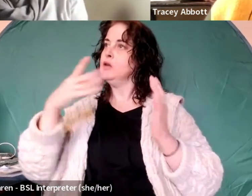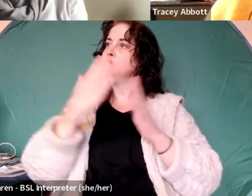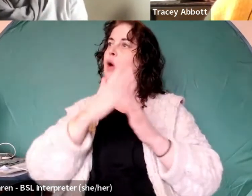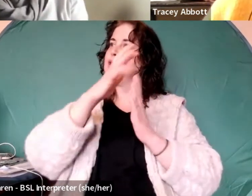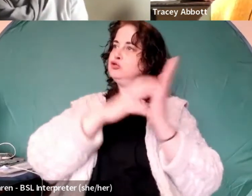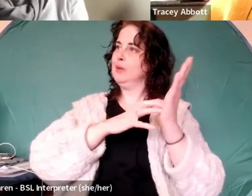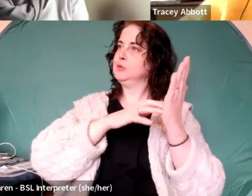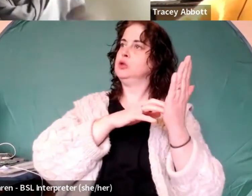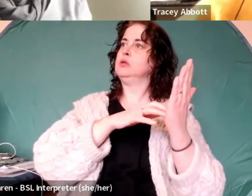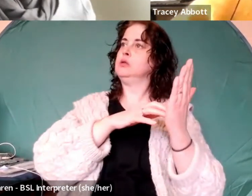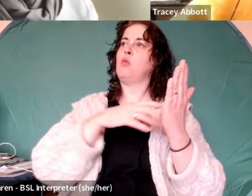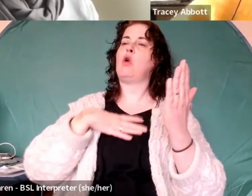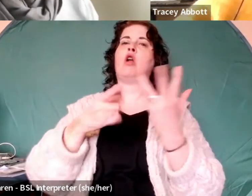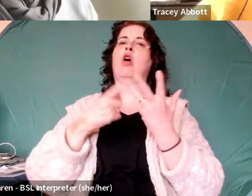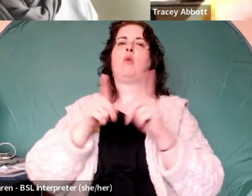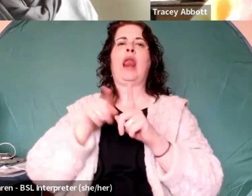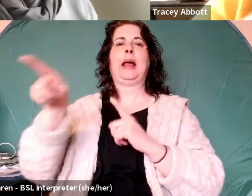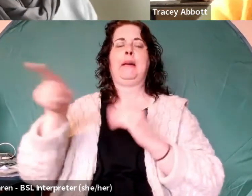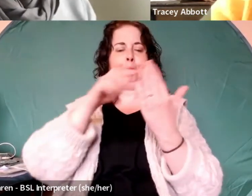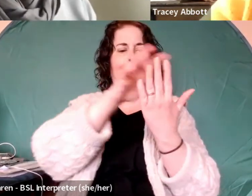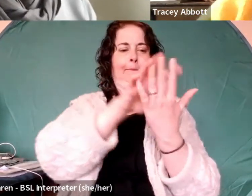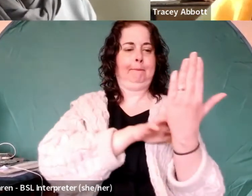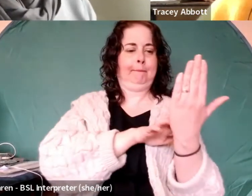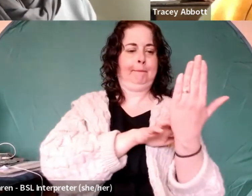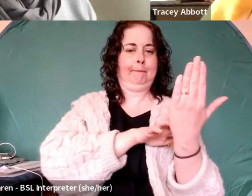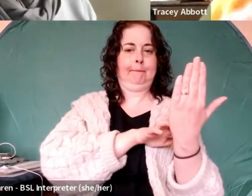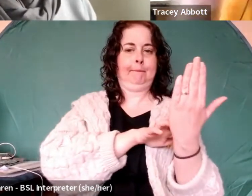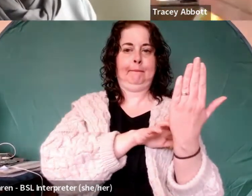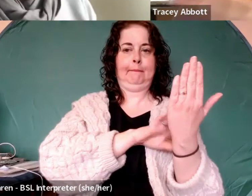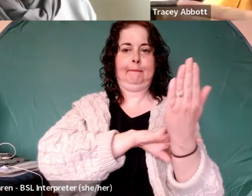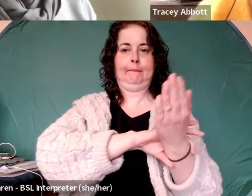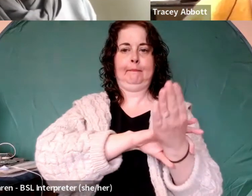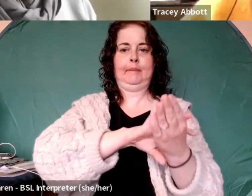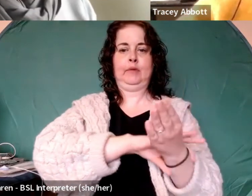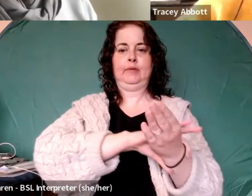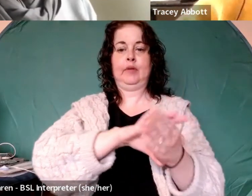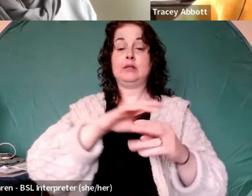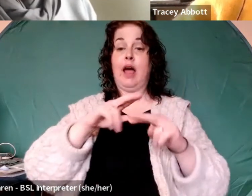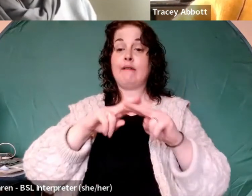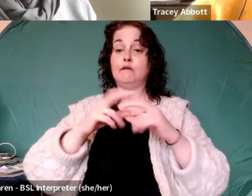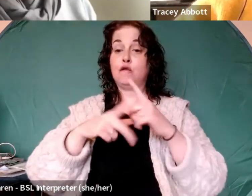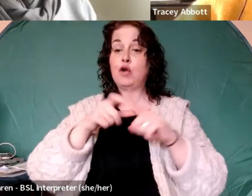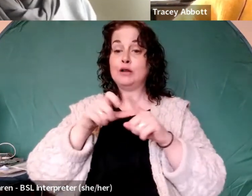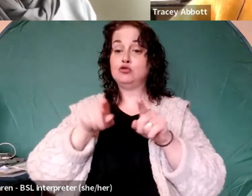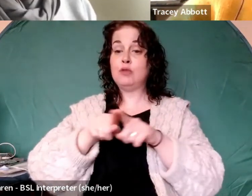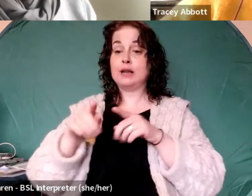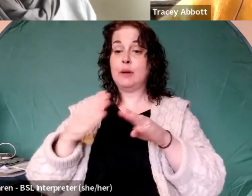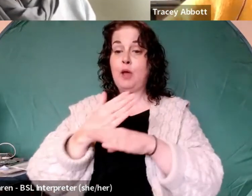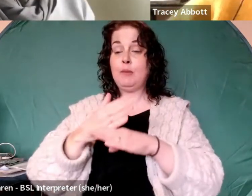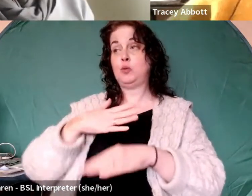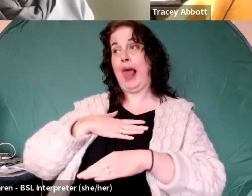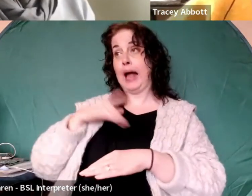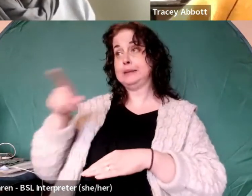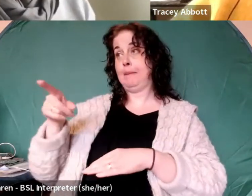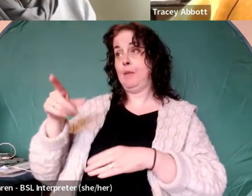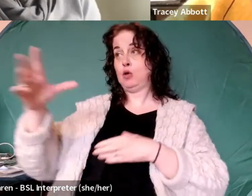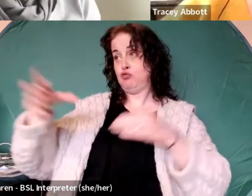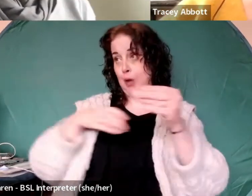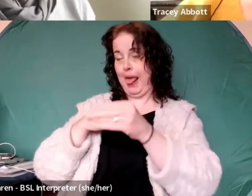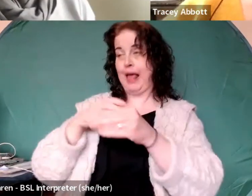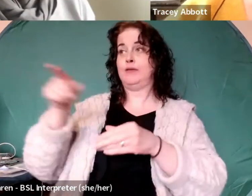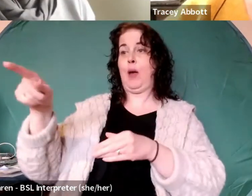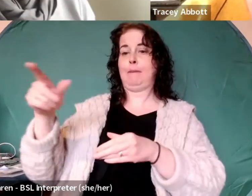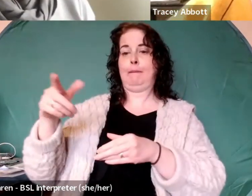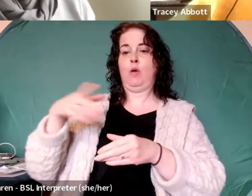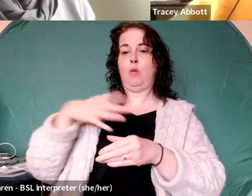another Fred. And it is Fred you're trying to employ. It's not the person to fill a job. because we liked him. So that's what we want. We